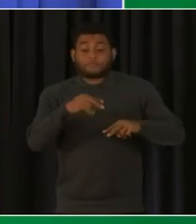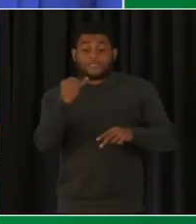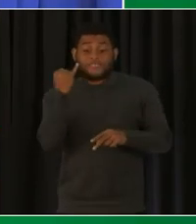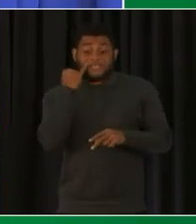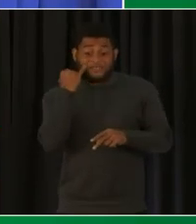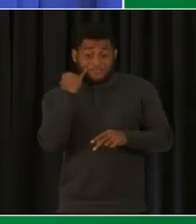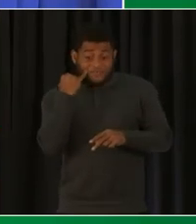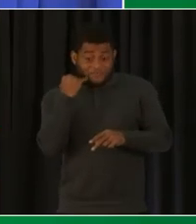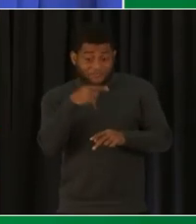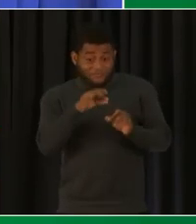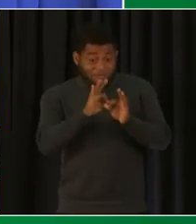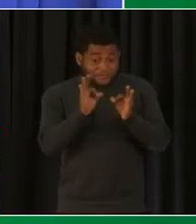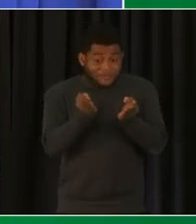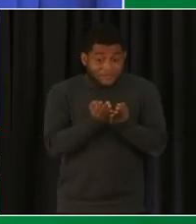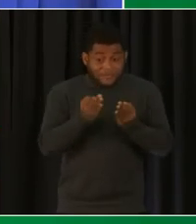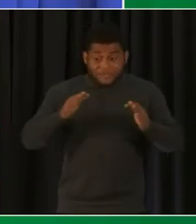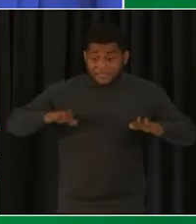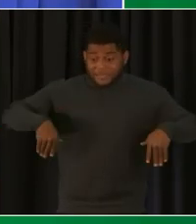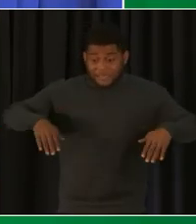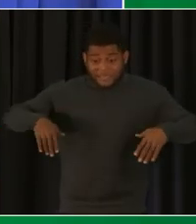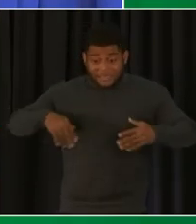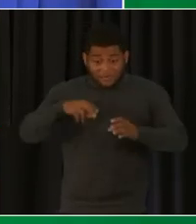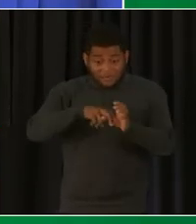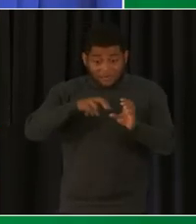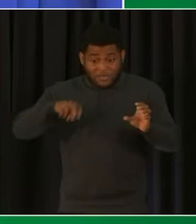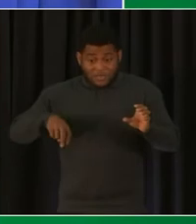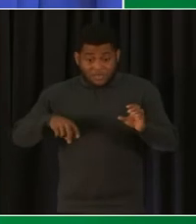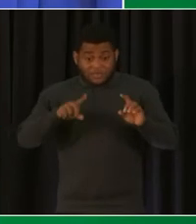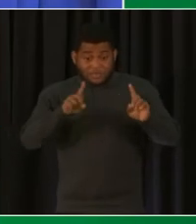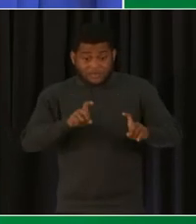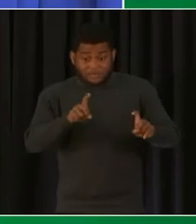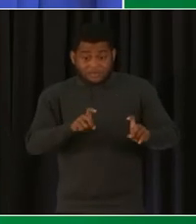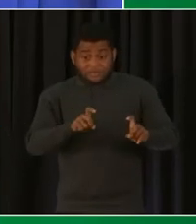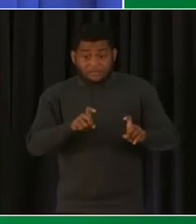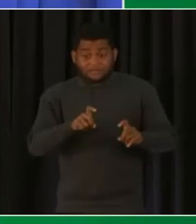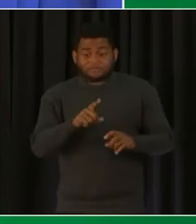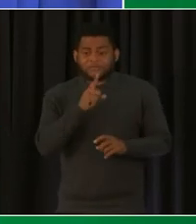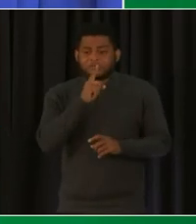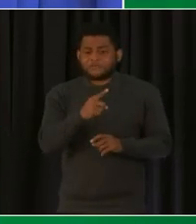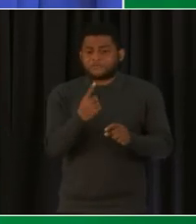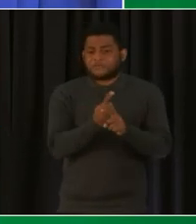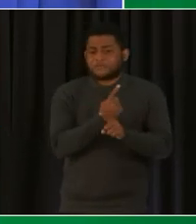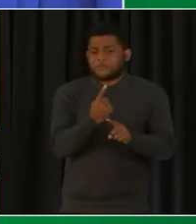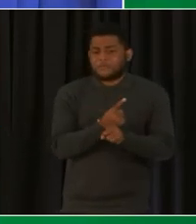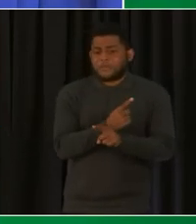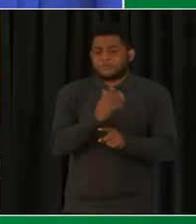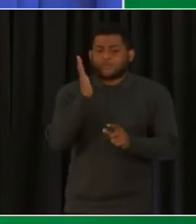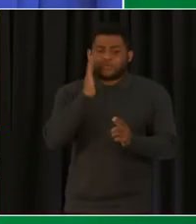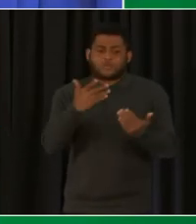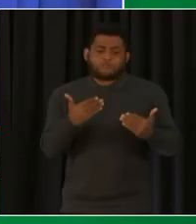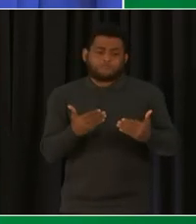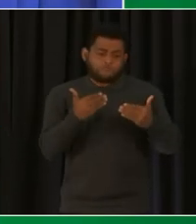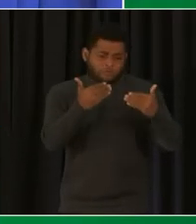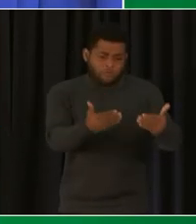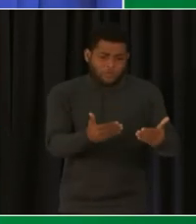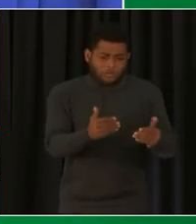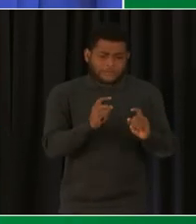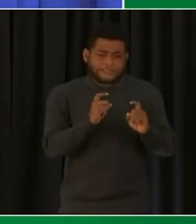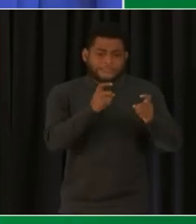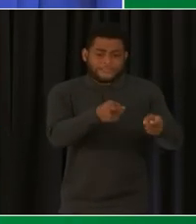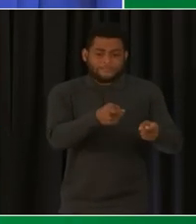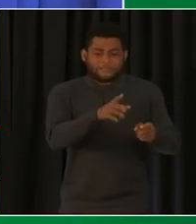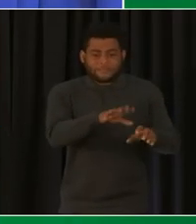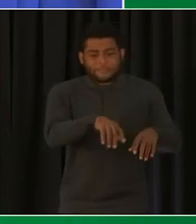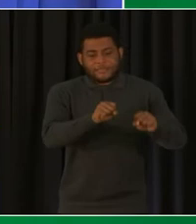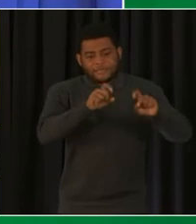if the family has not opted out of testing and it is appropriate, the COVID test will